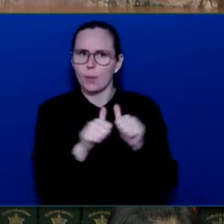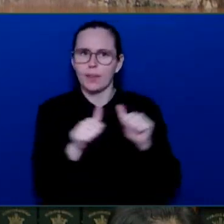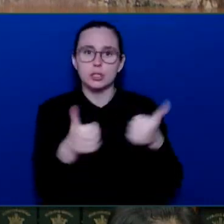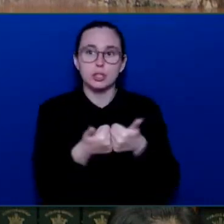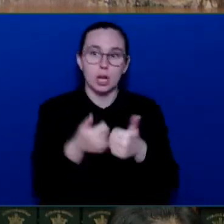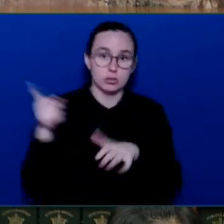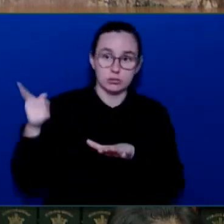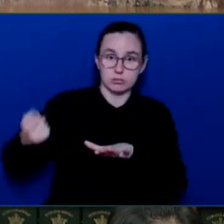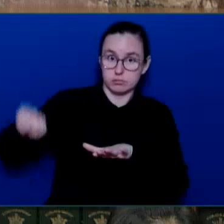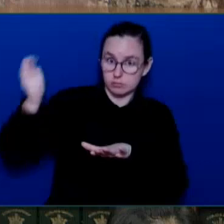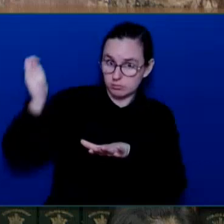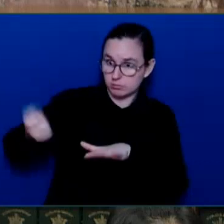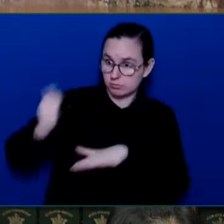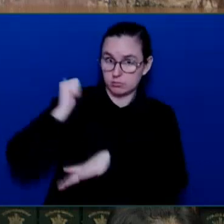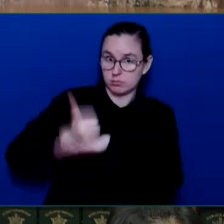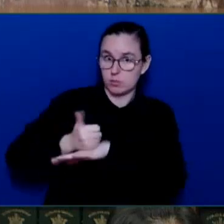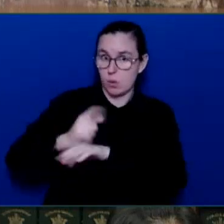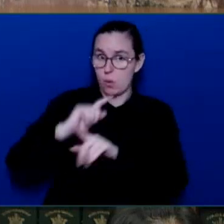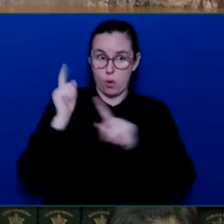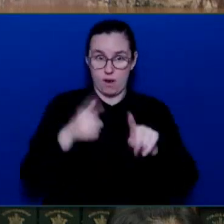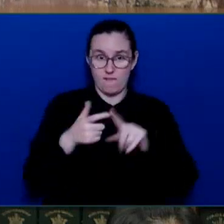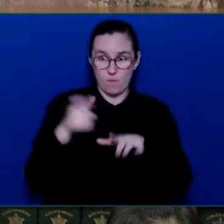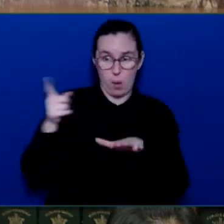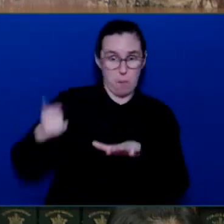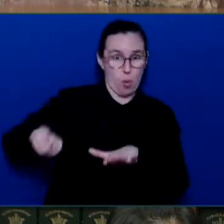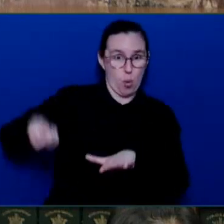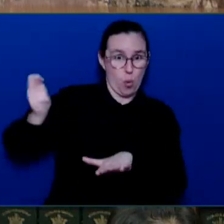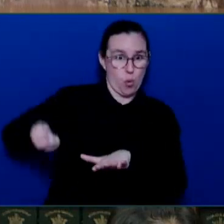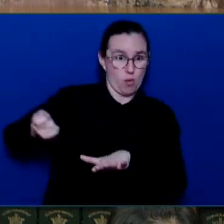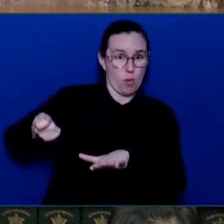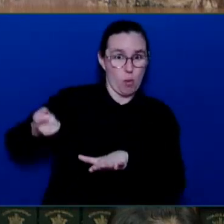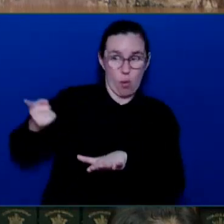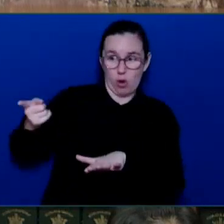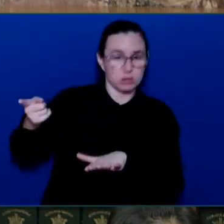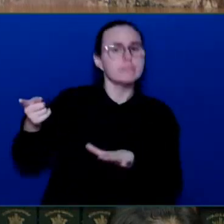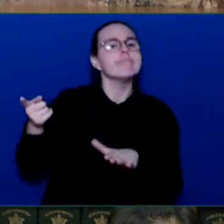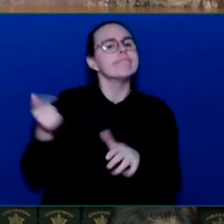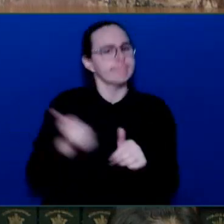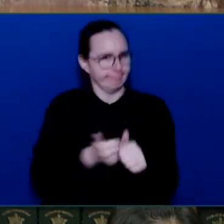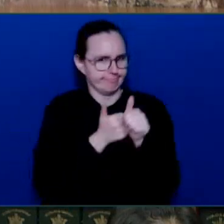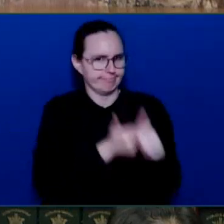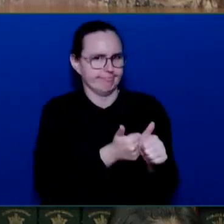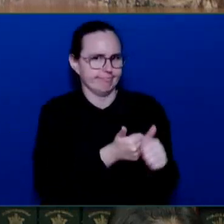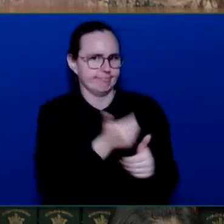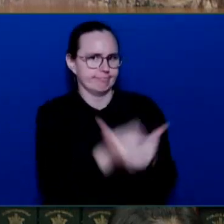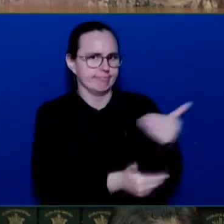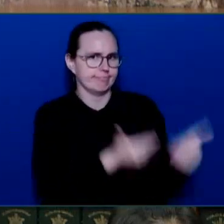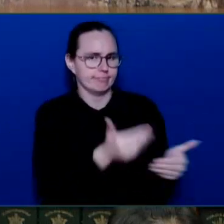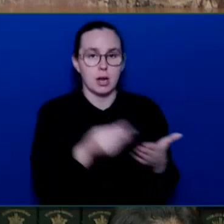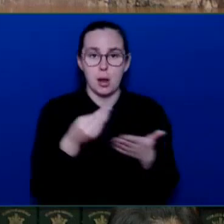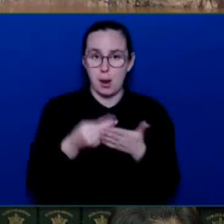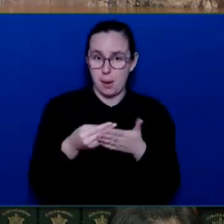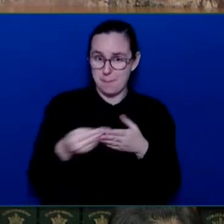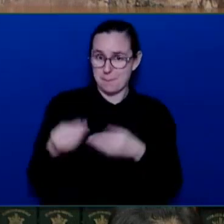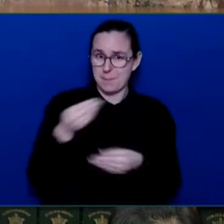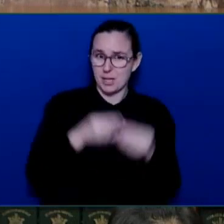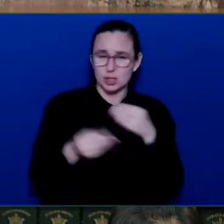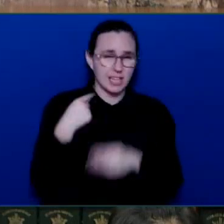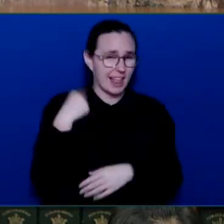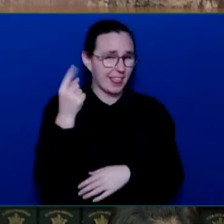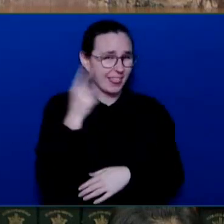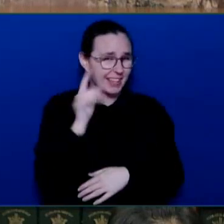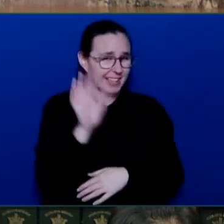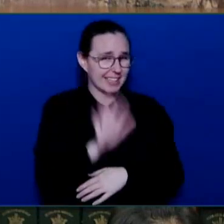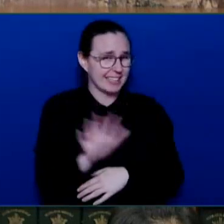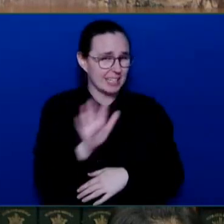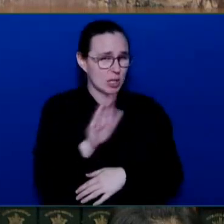The money that was budgeted, and I think it's around $23 million, was based on an average that